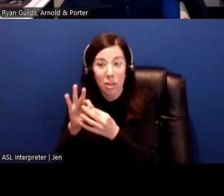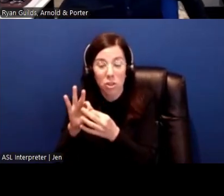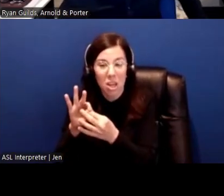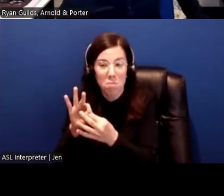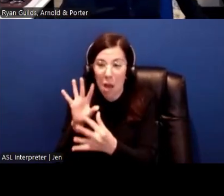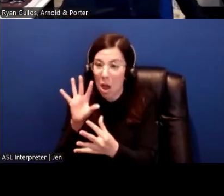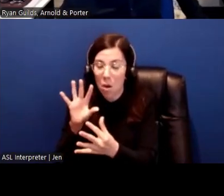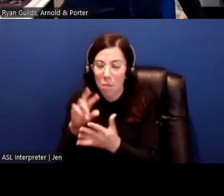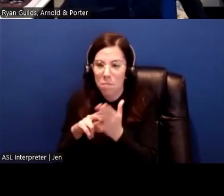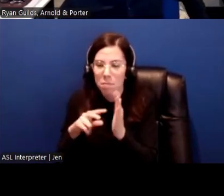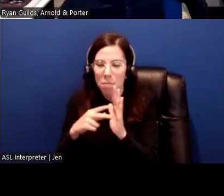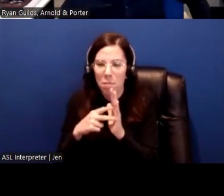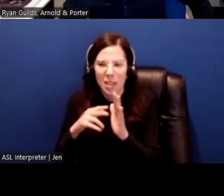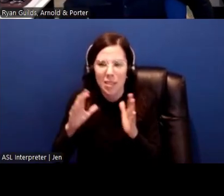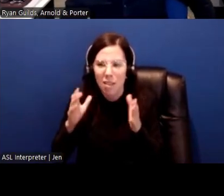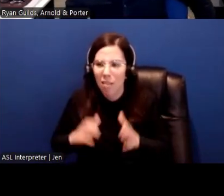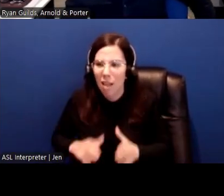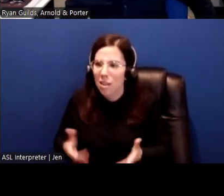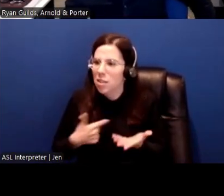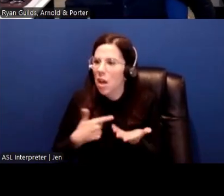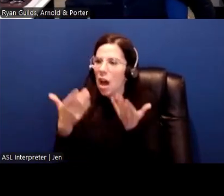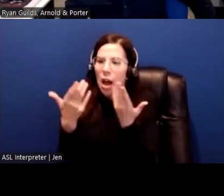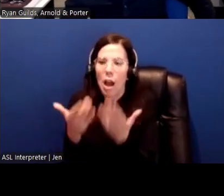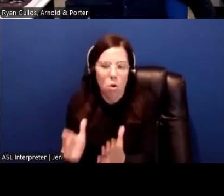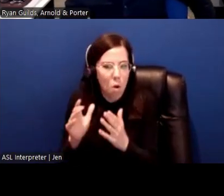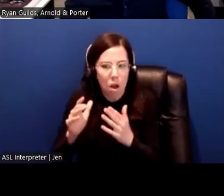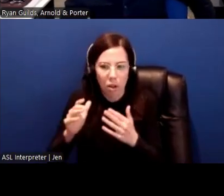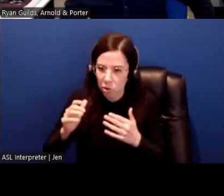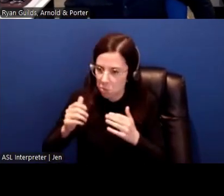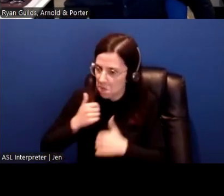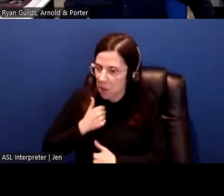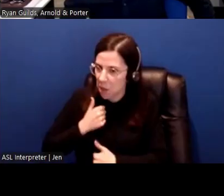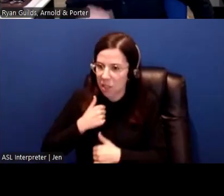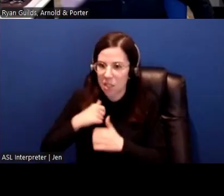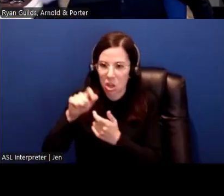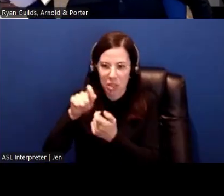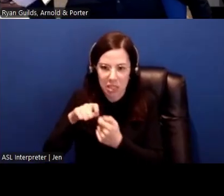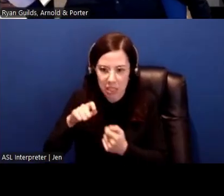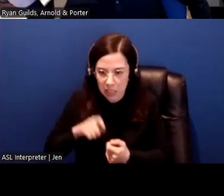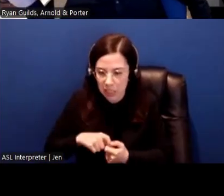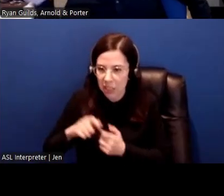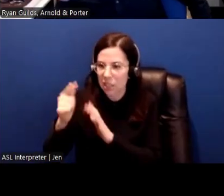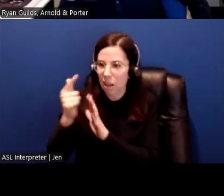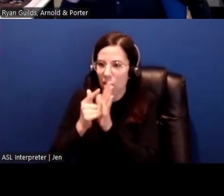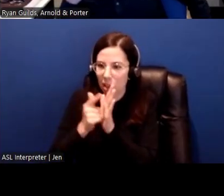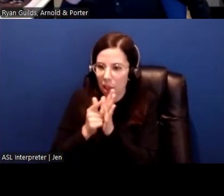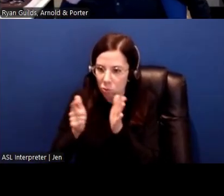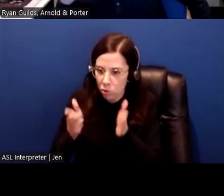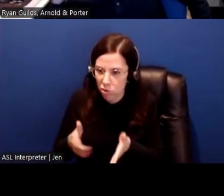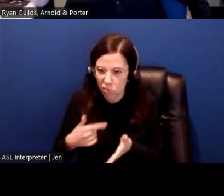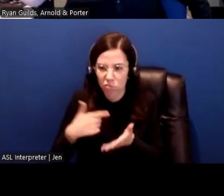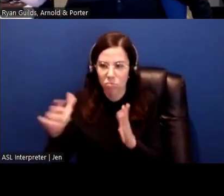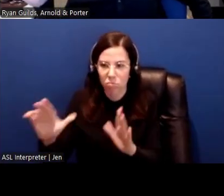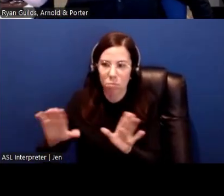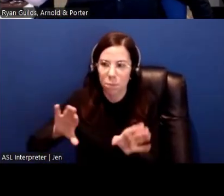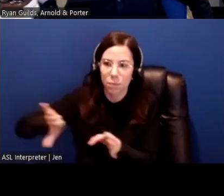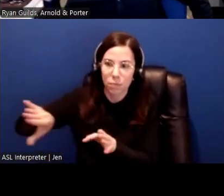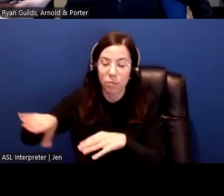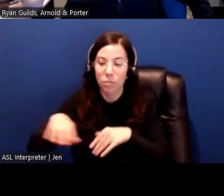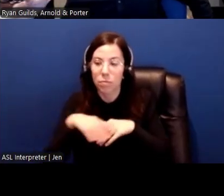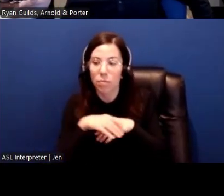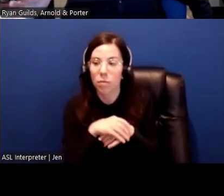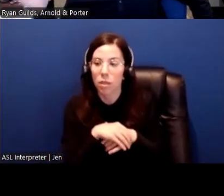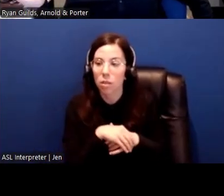your client does not want there to be military detailed counsel. In addition to that, in addition to